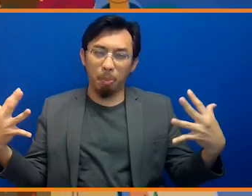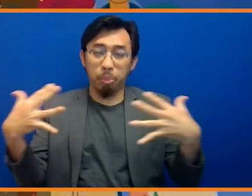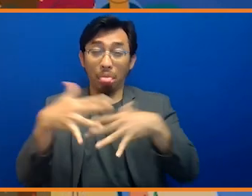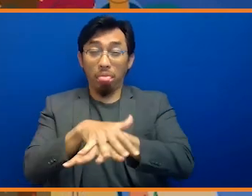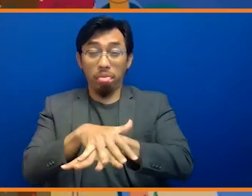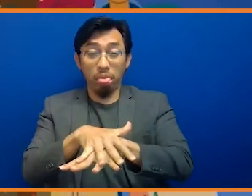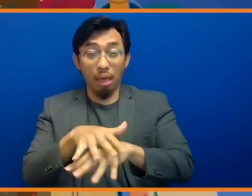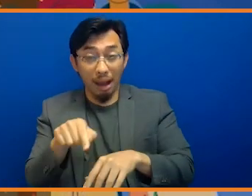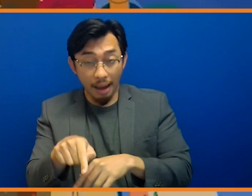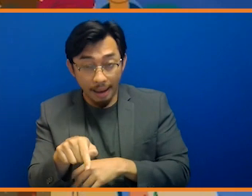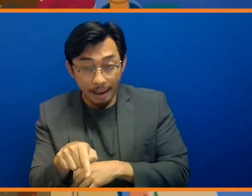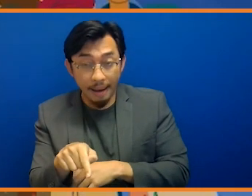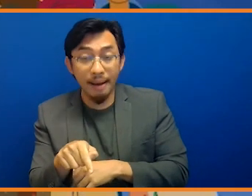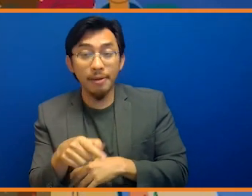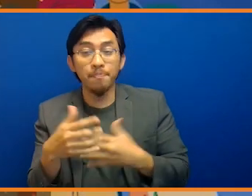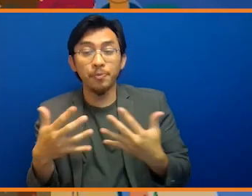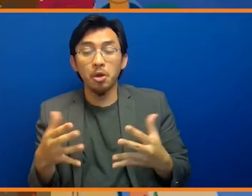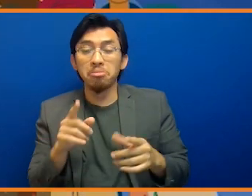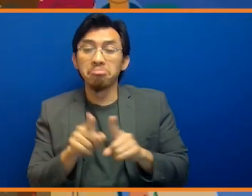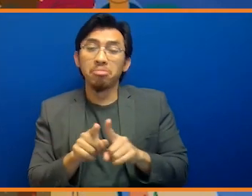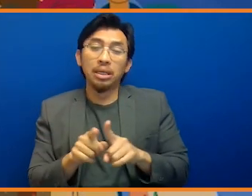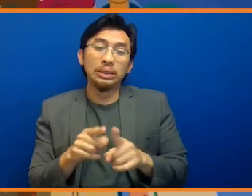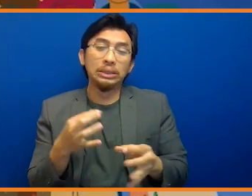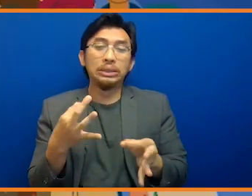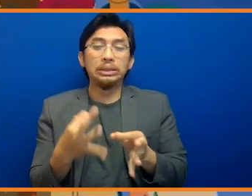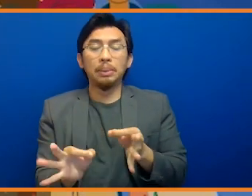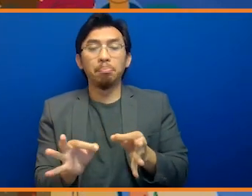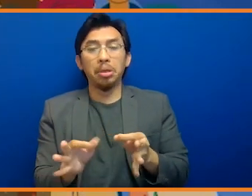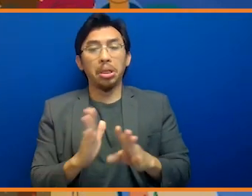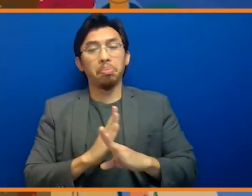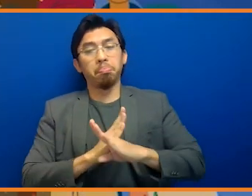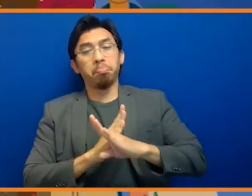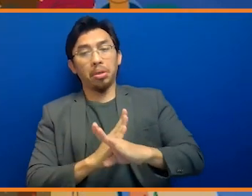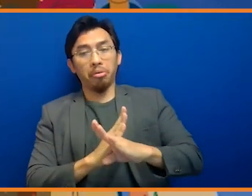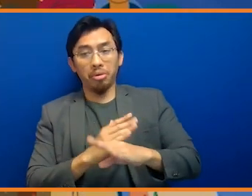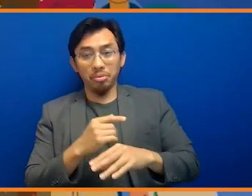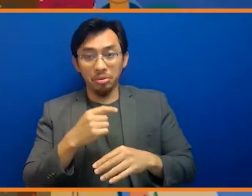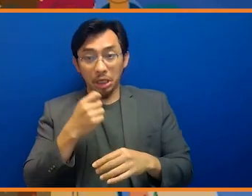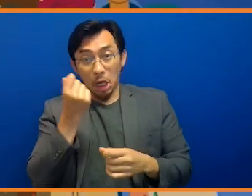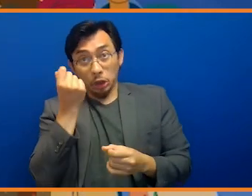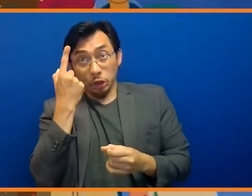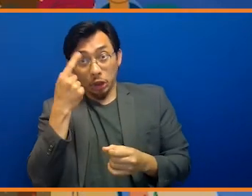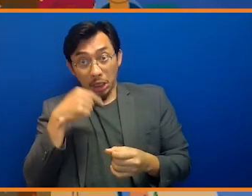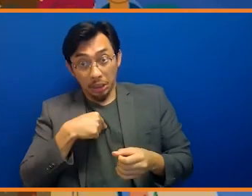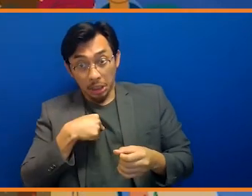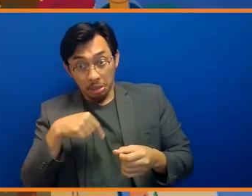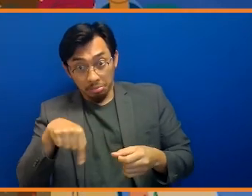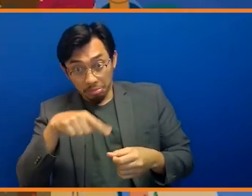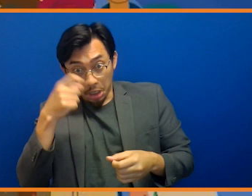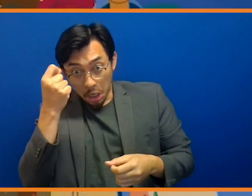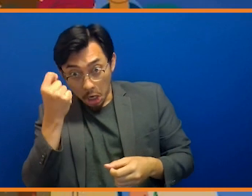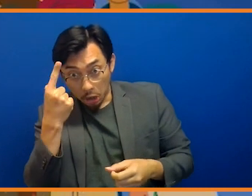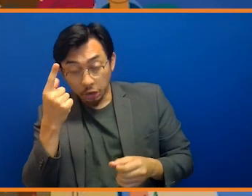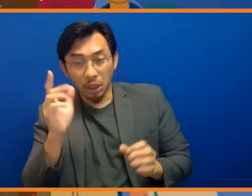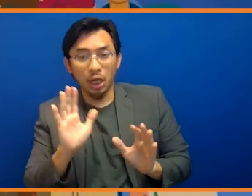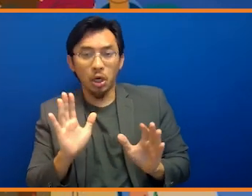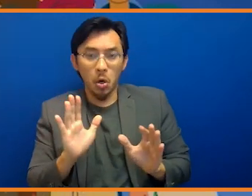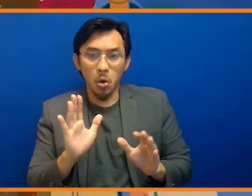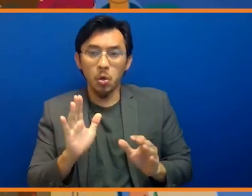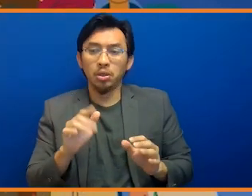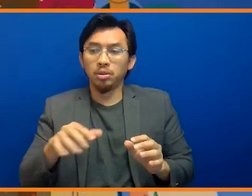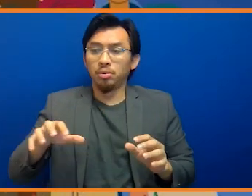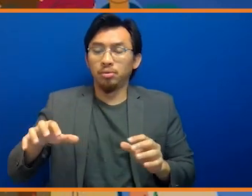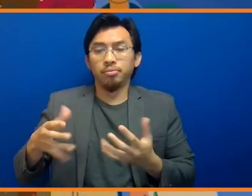is probably, or not just simply probably, it's actually preventable with our comprehensive cooperation among